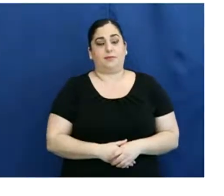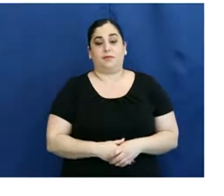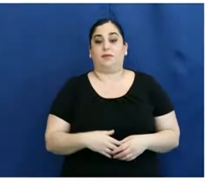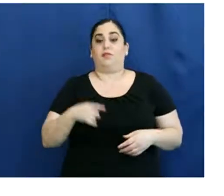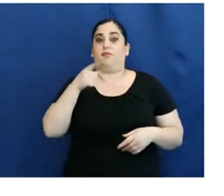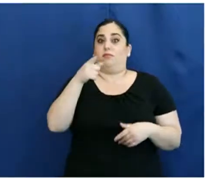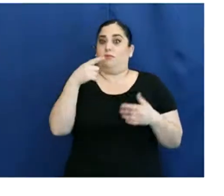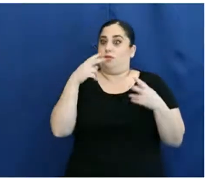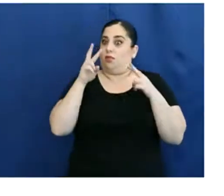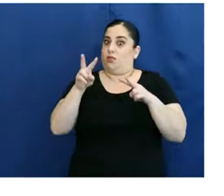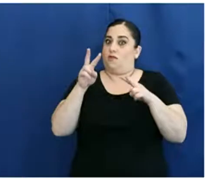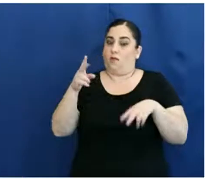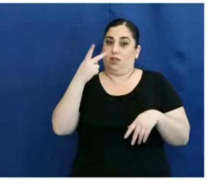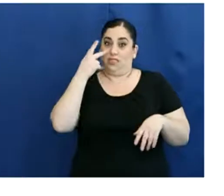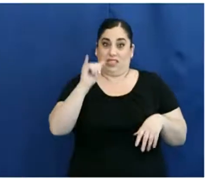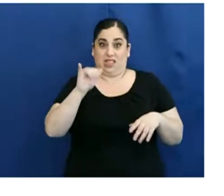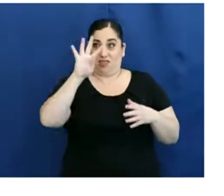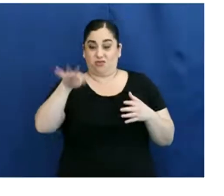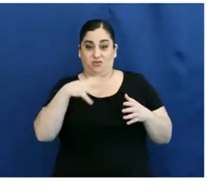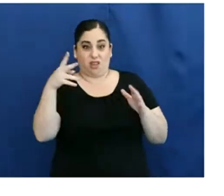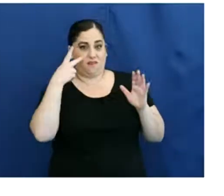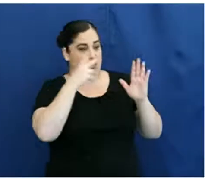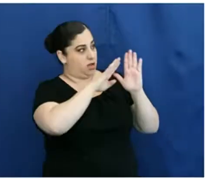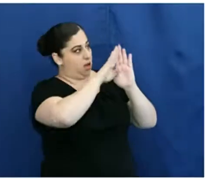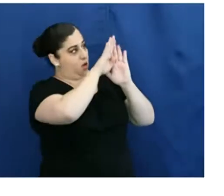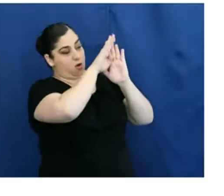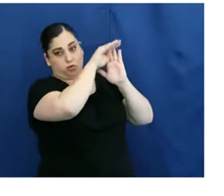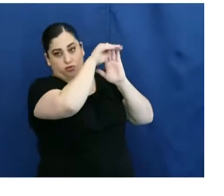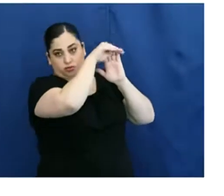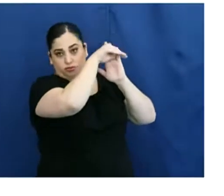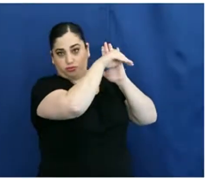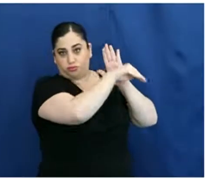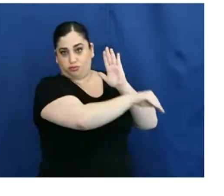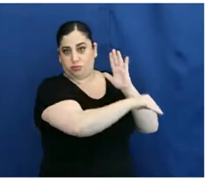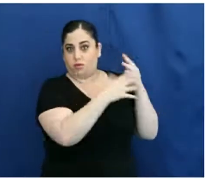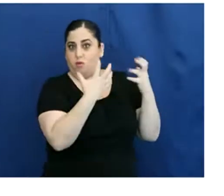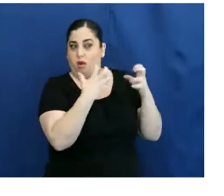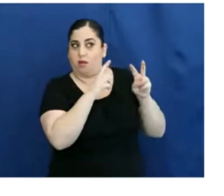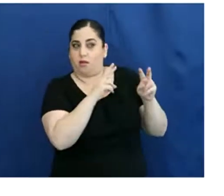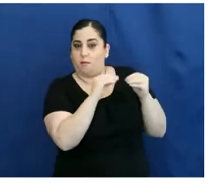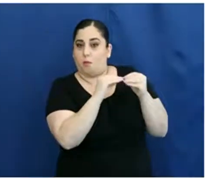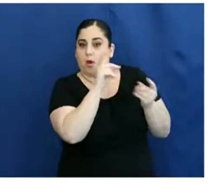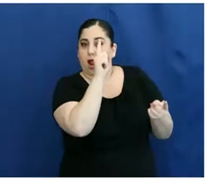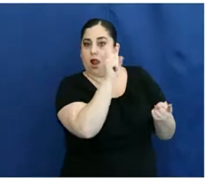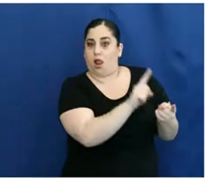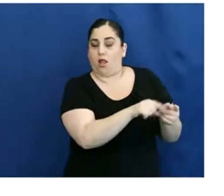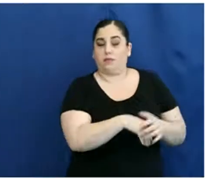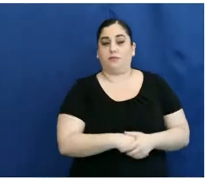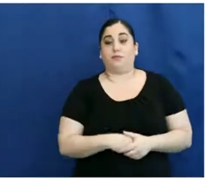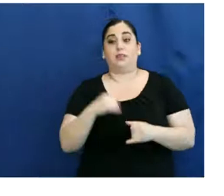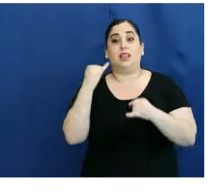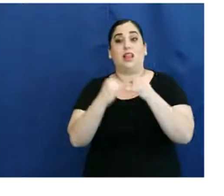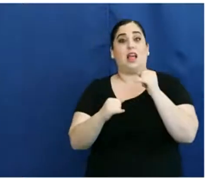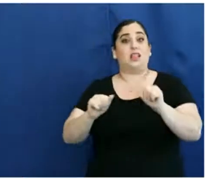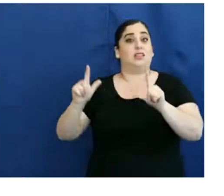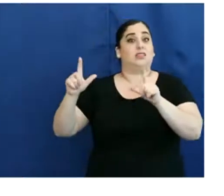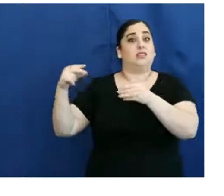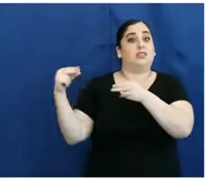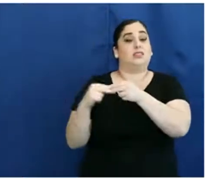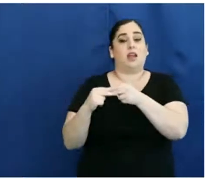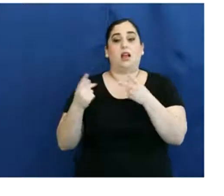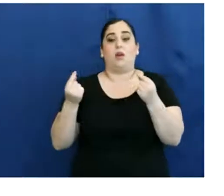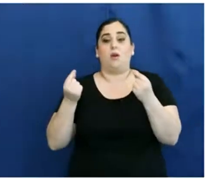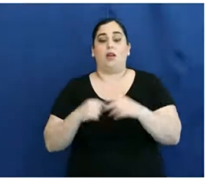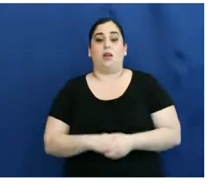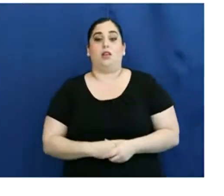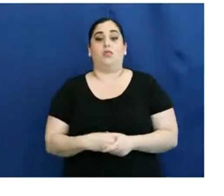trends continue as we move forward. And then finally, just to reiterate, the red tier is where we are now. The changes,